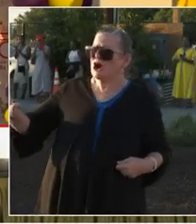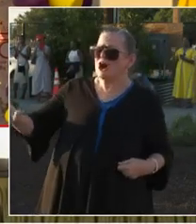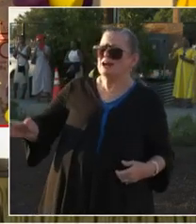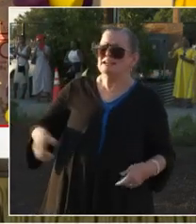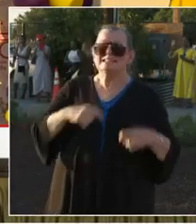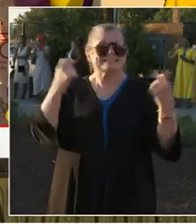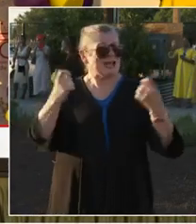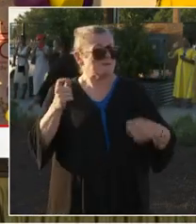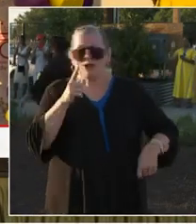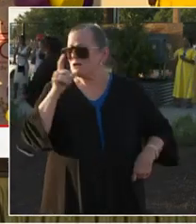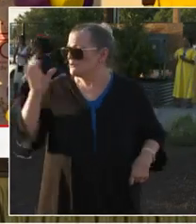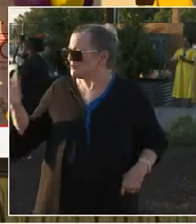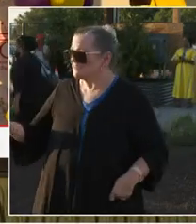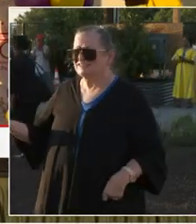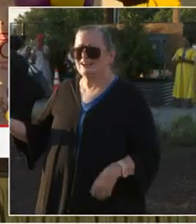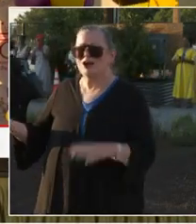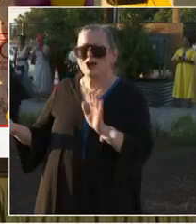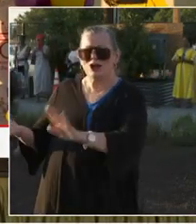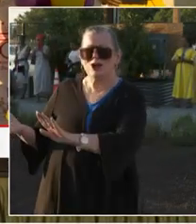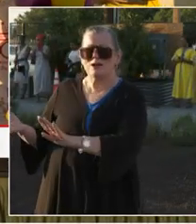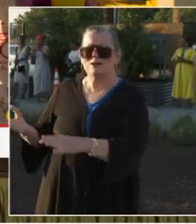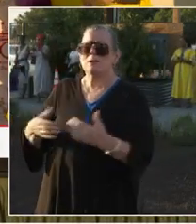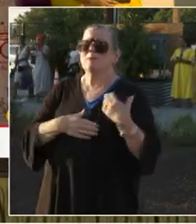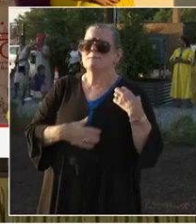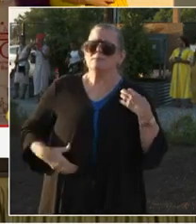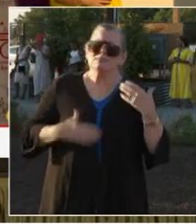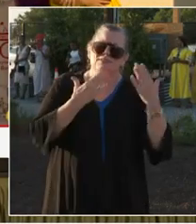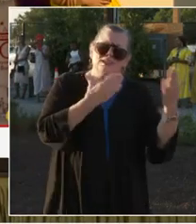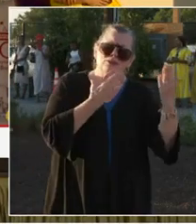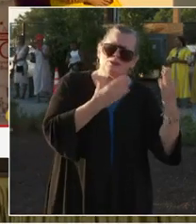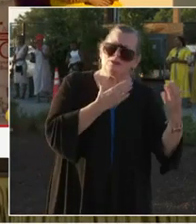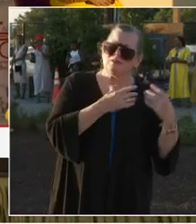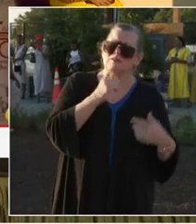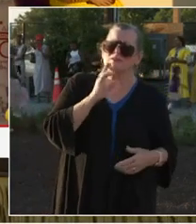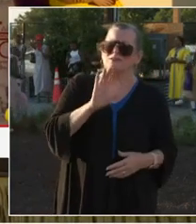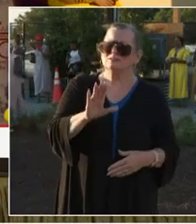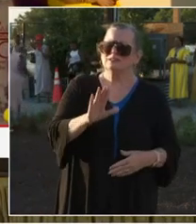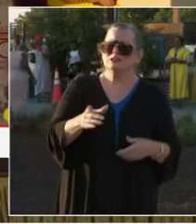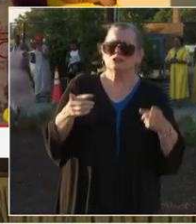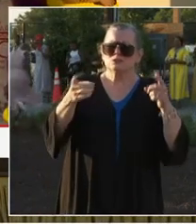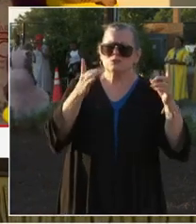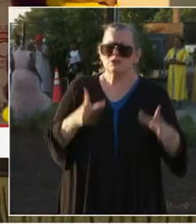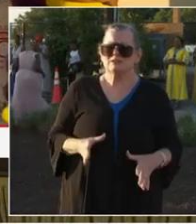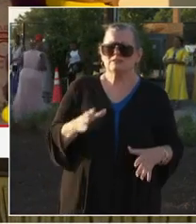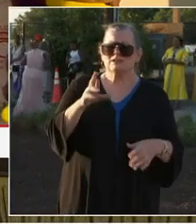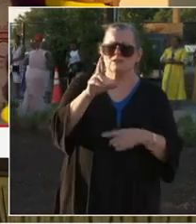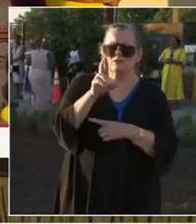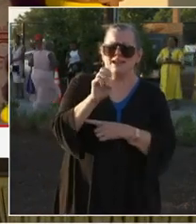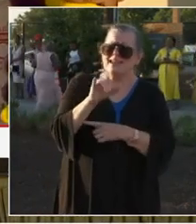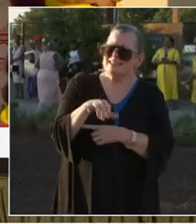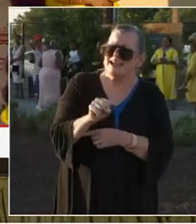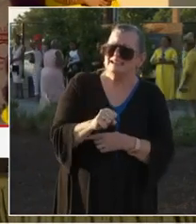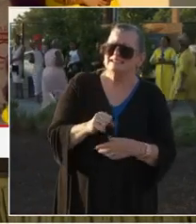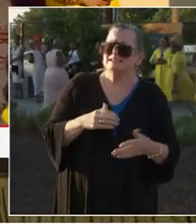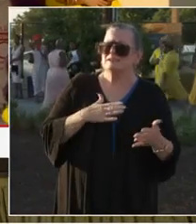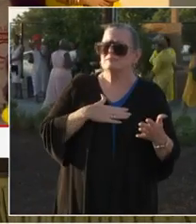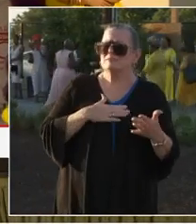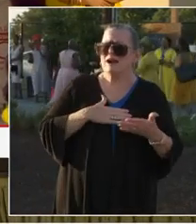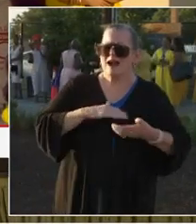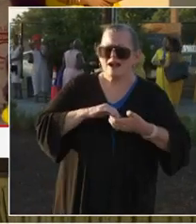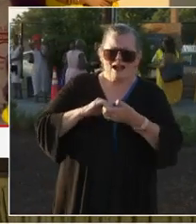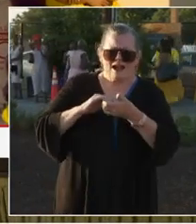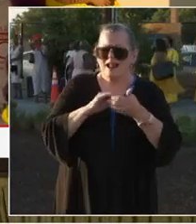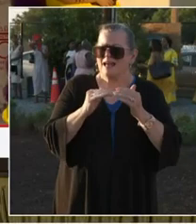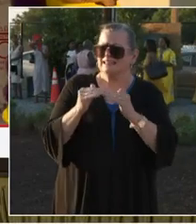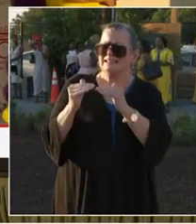Celebrate. Thank you to Mayor Bowser, to Director Reyes-Llanes, to my colleagues, the DC Commission for Women, and